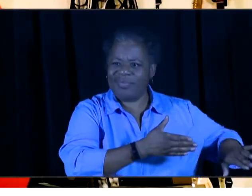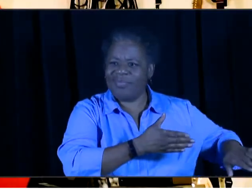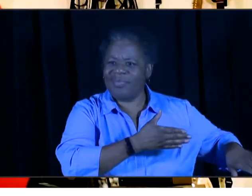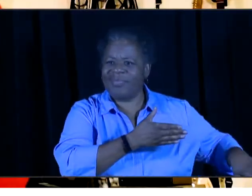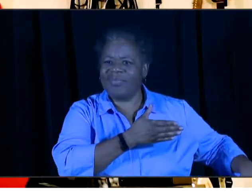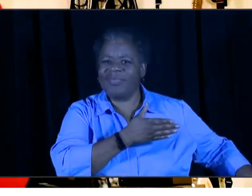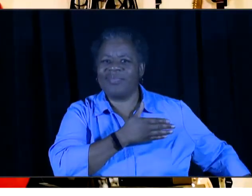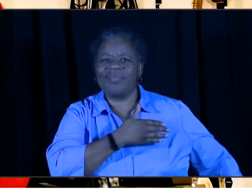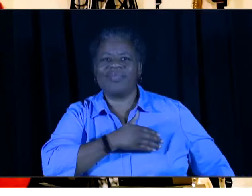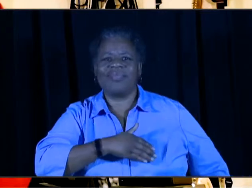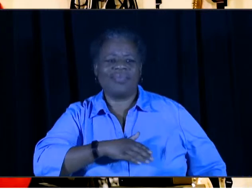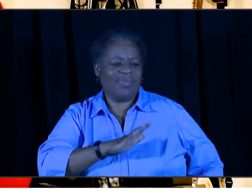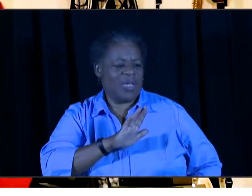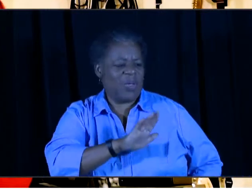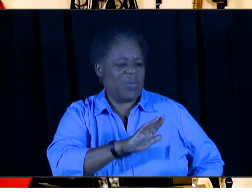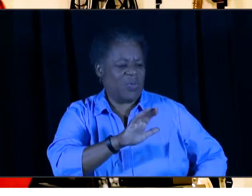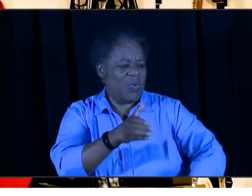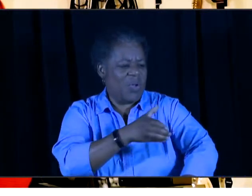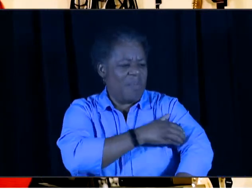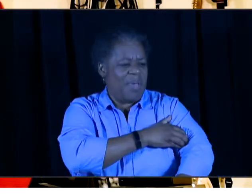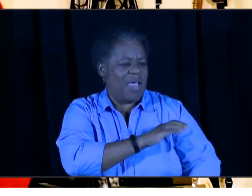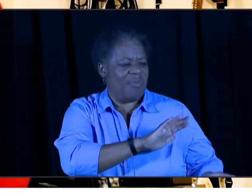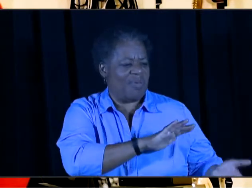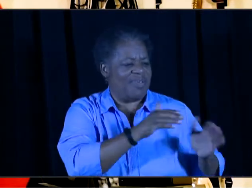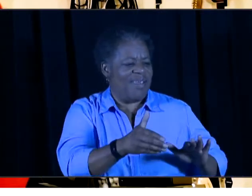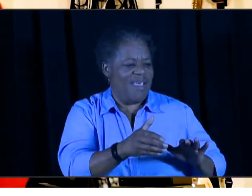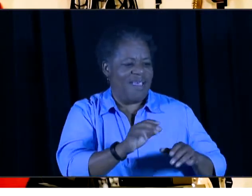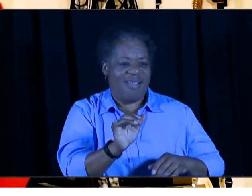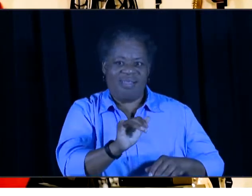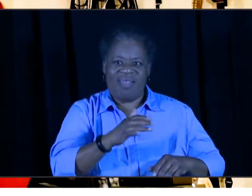Power is as dead as my sin.